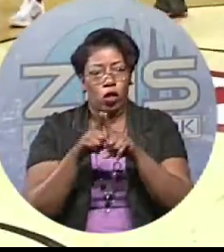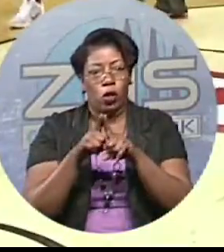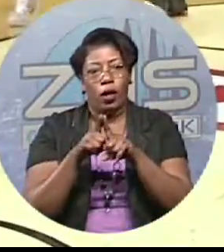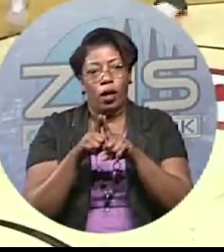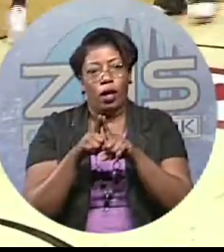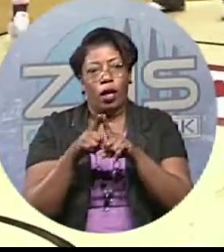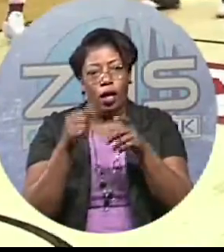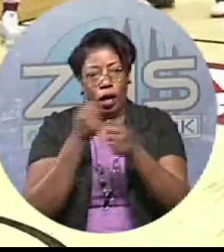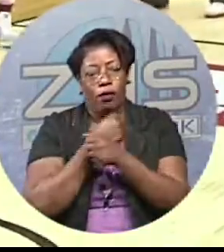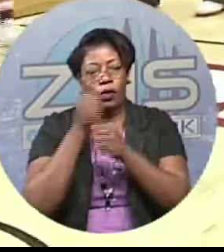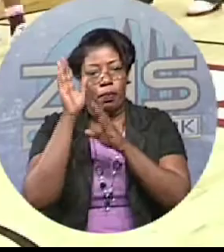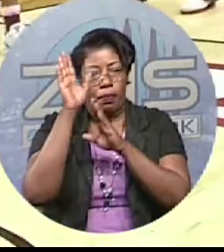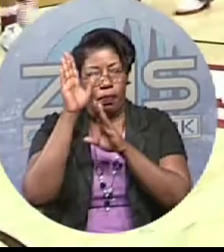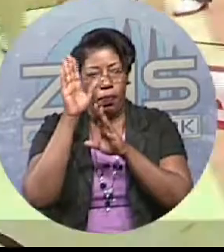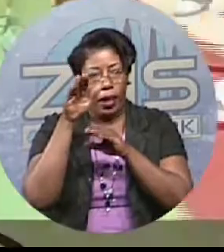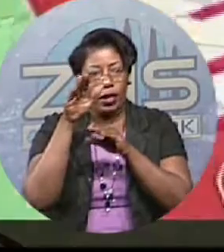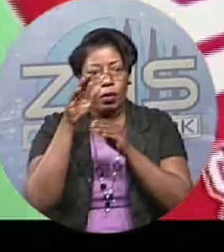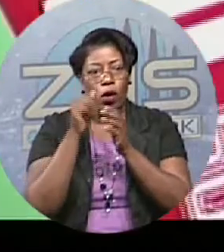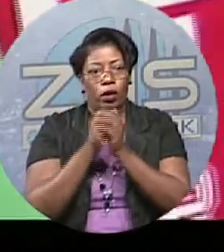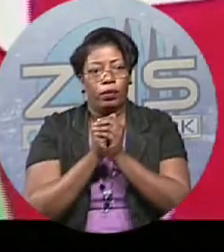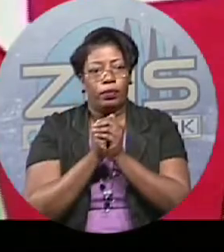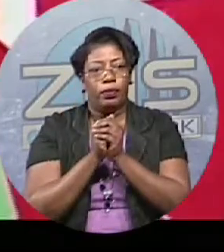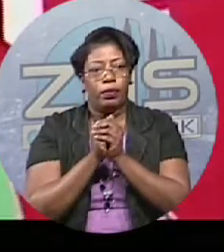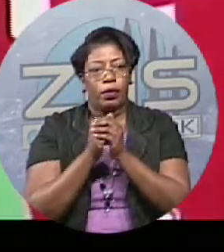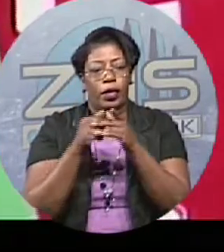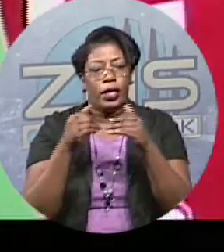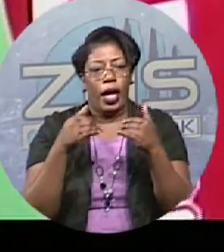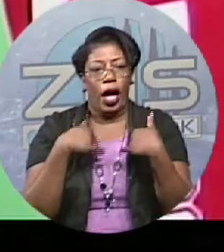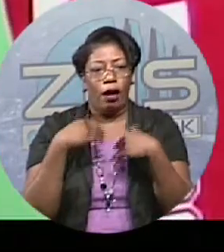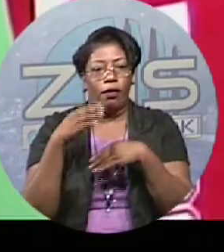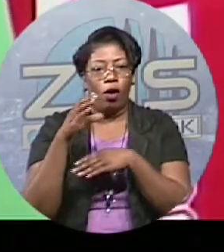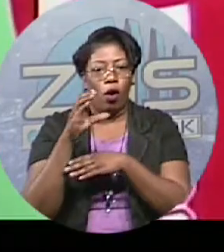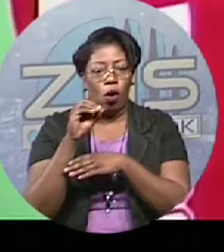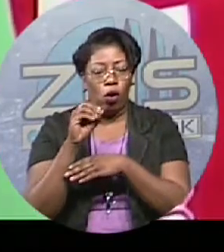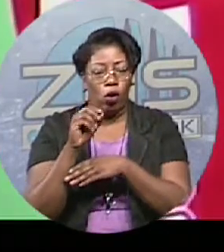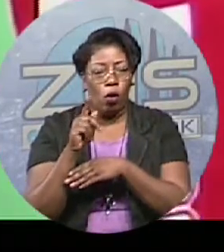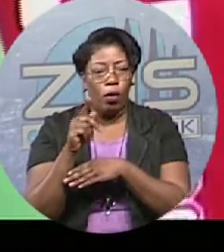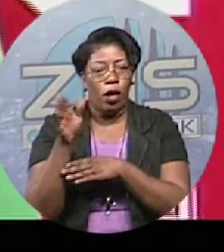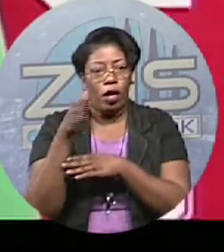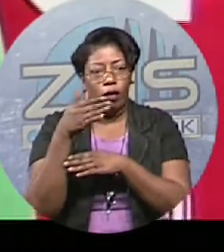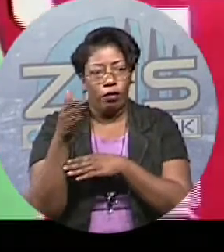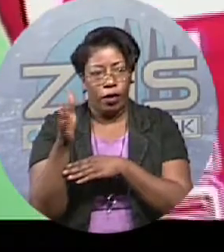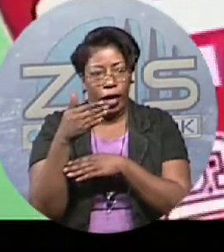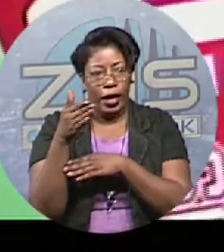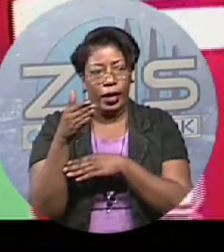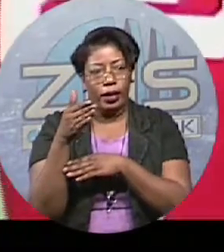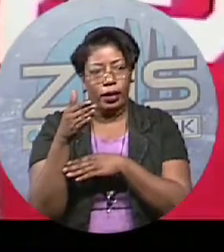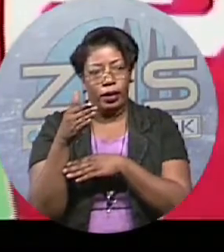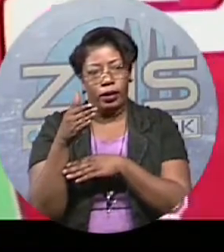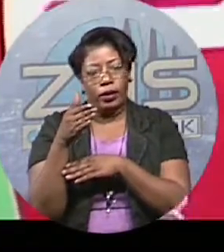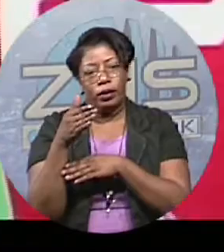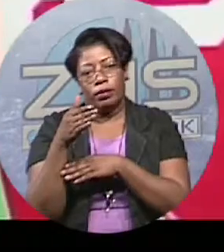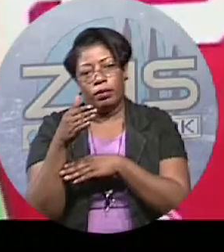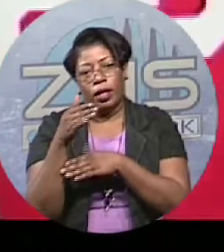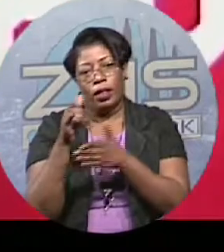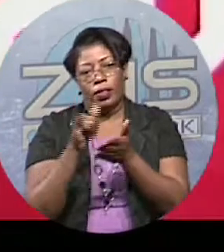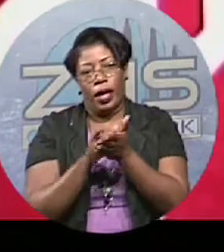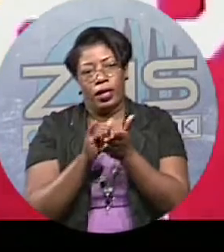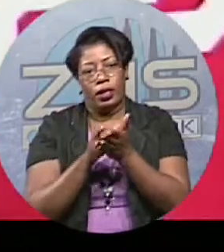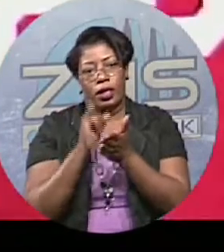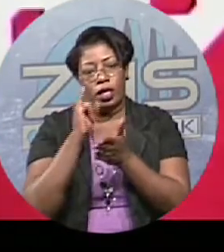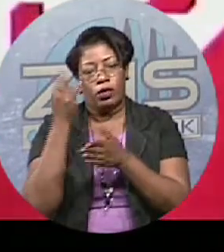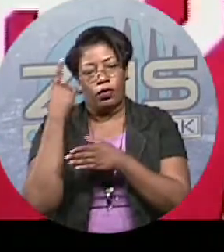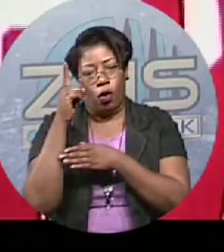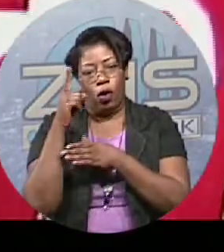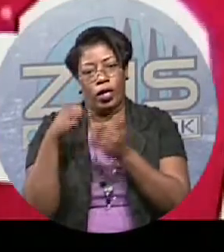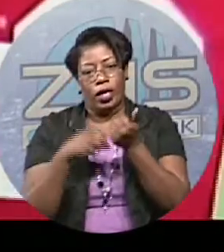fans. This is an Oklahoma Sooner flag pennant, which is for the